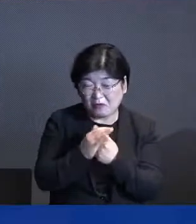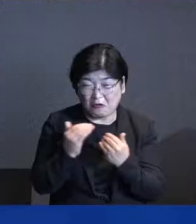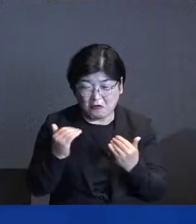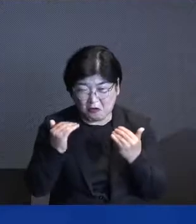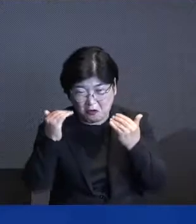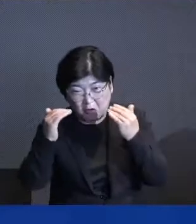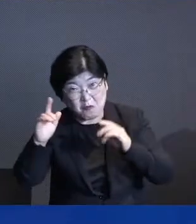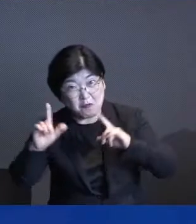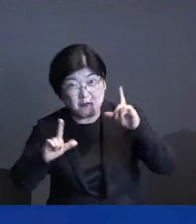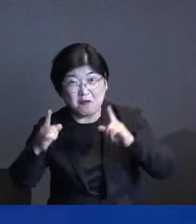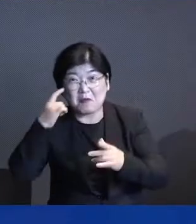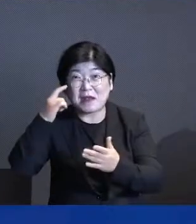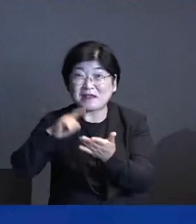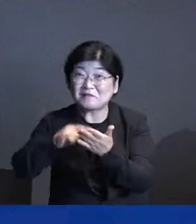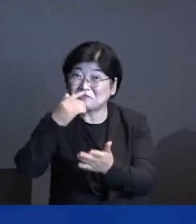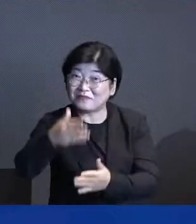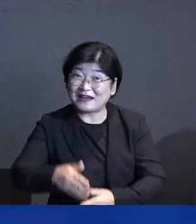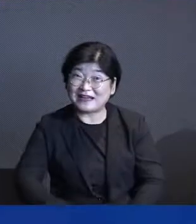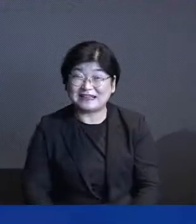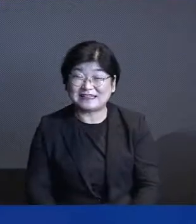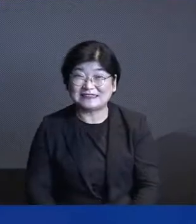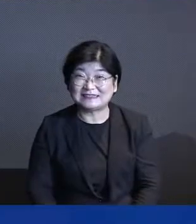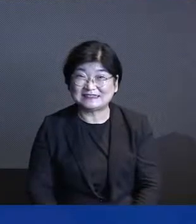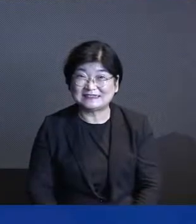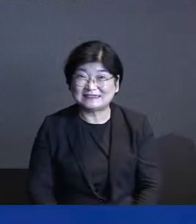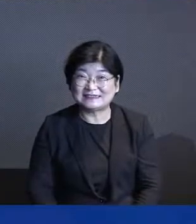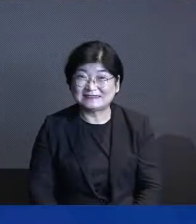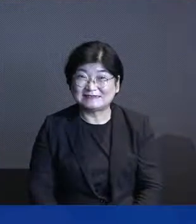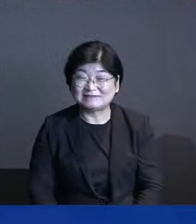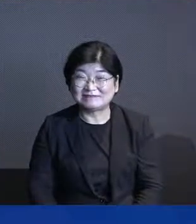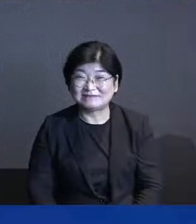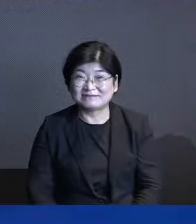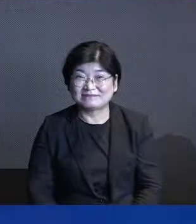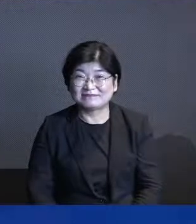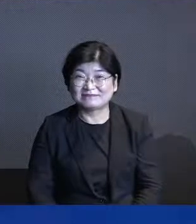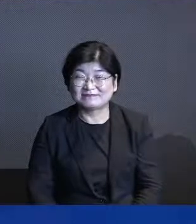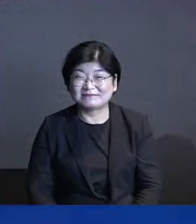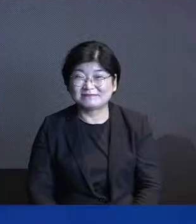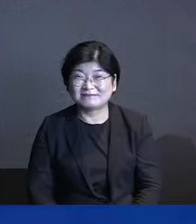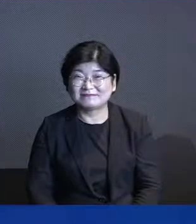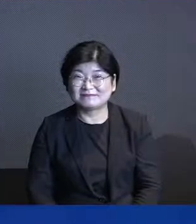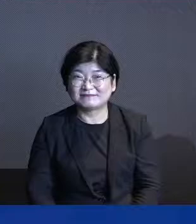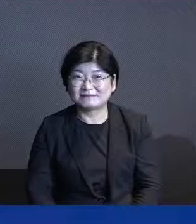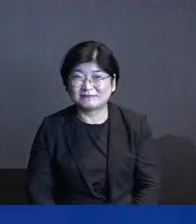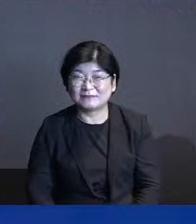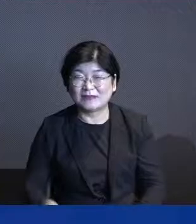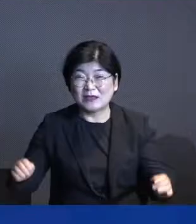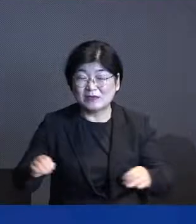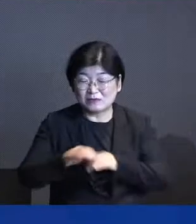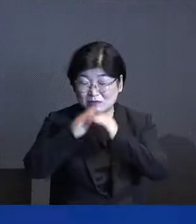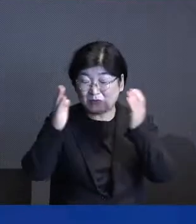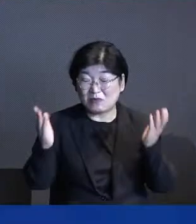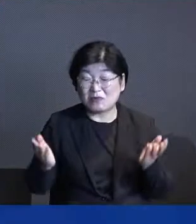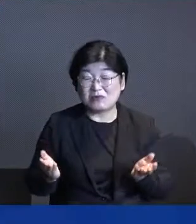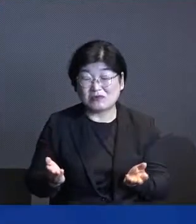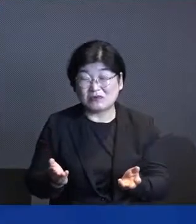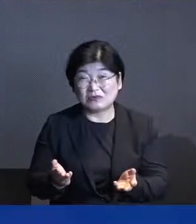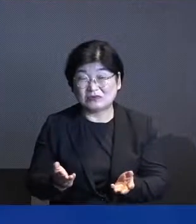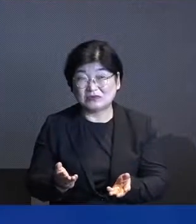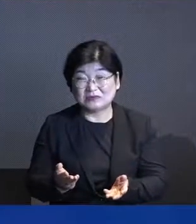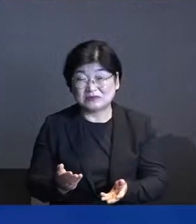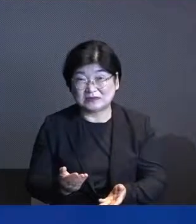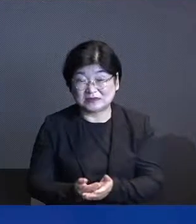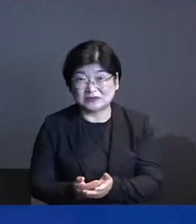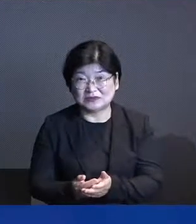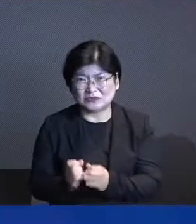life and cruise to sacrifice all those opportunities to move the children to young